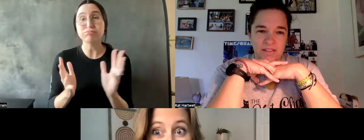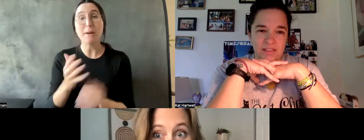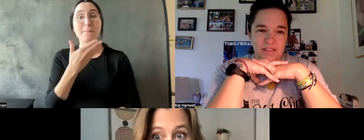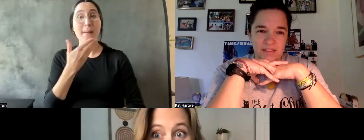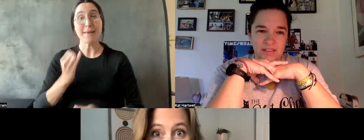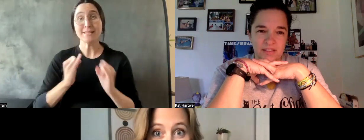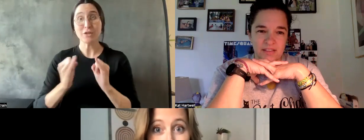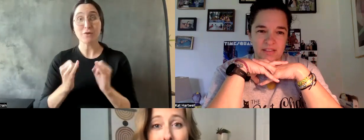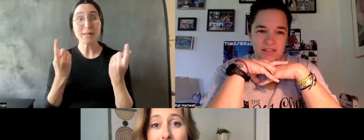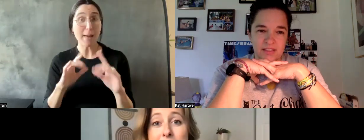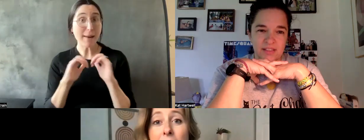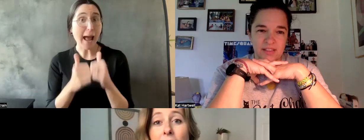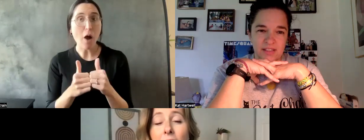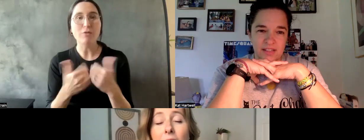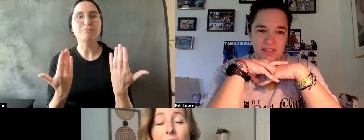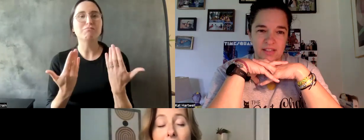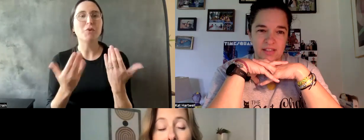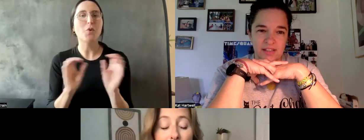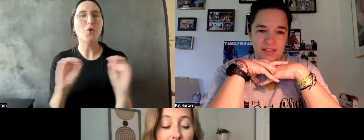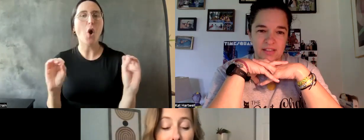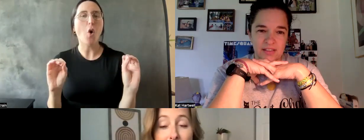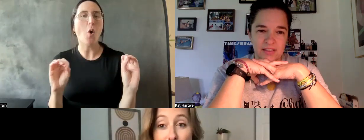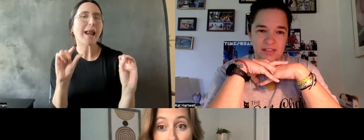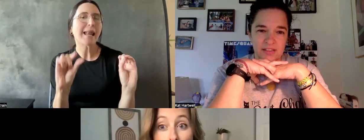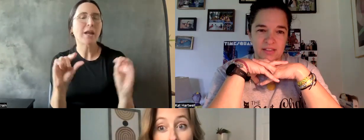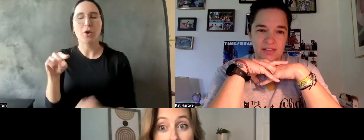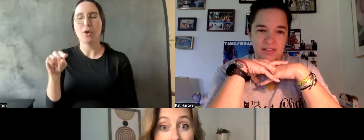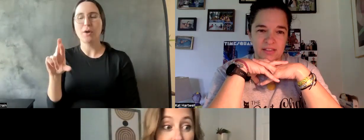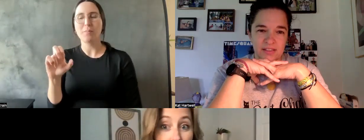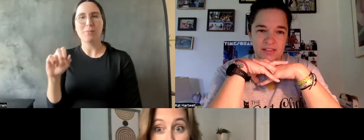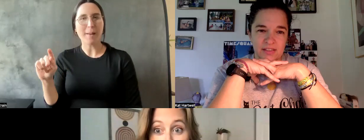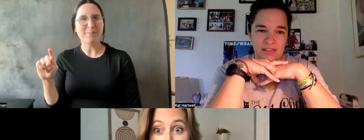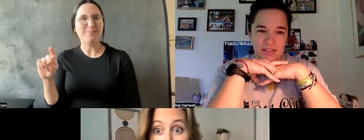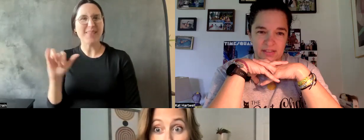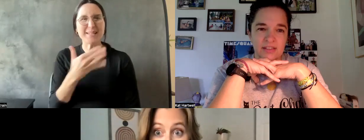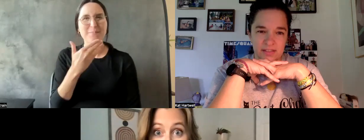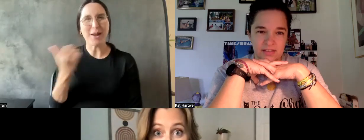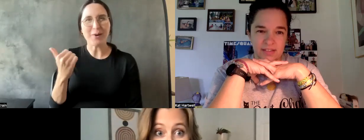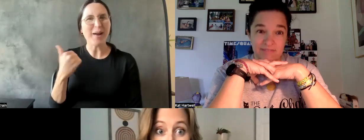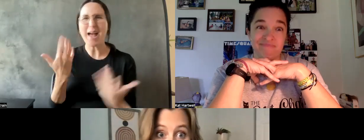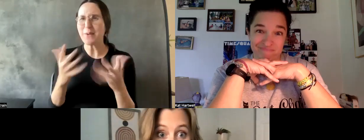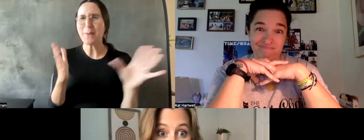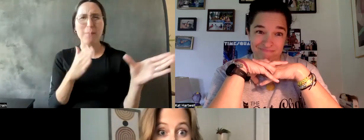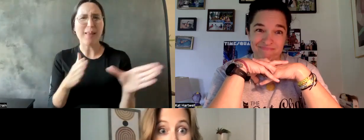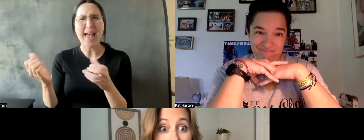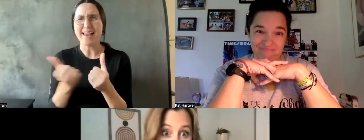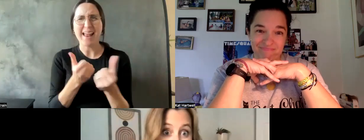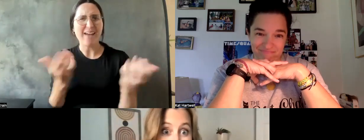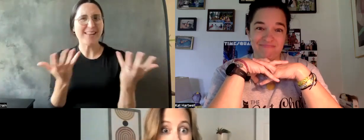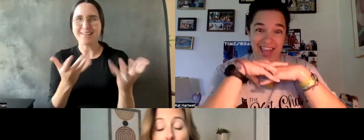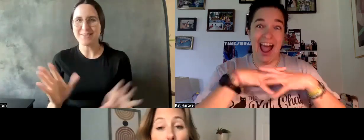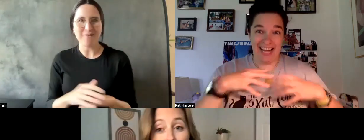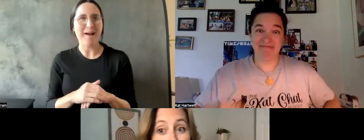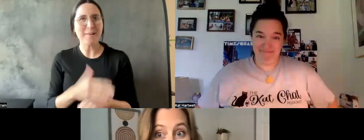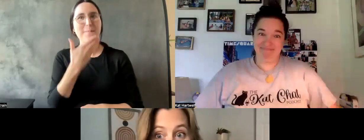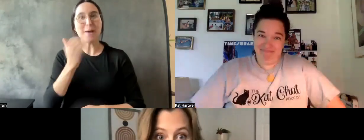lot of preparation. I mean, I want to be as surprised as the person watching it at home, right?